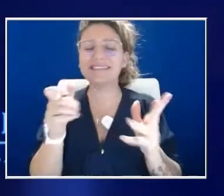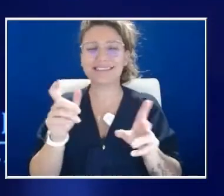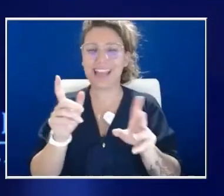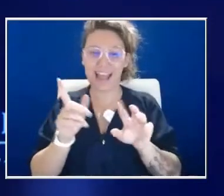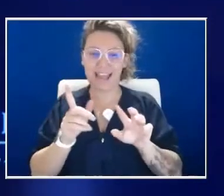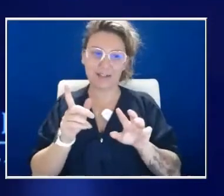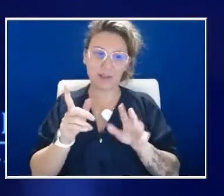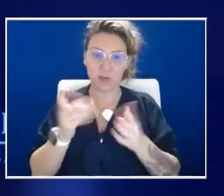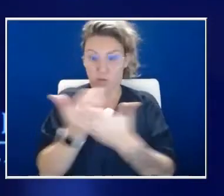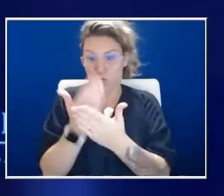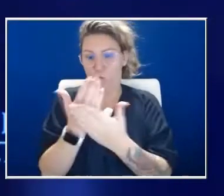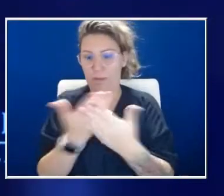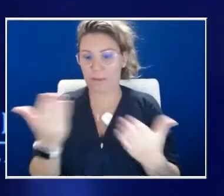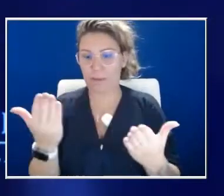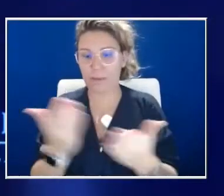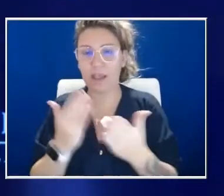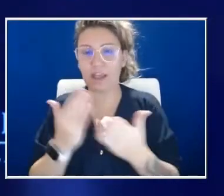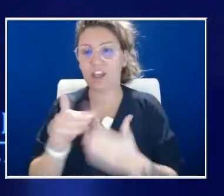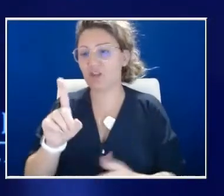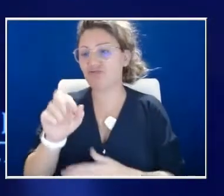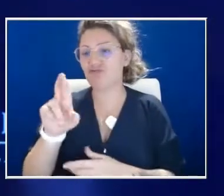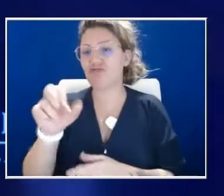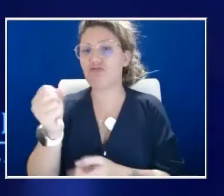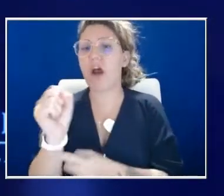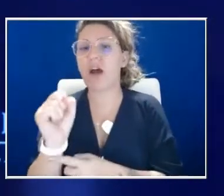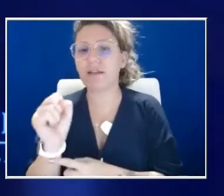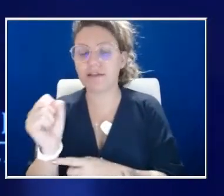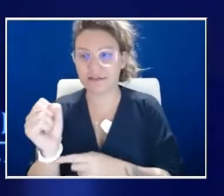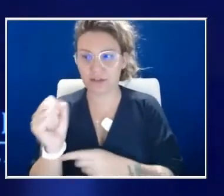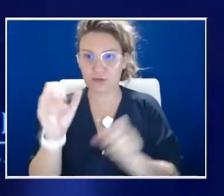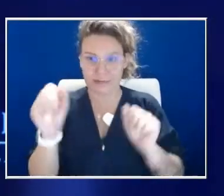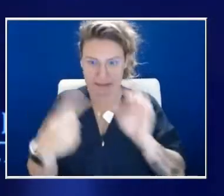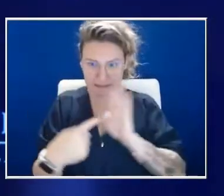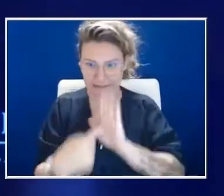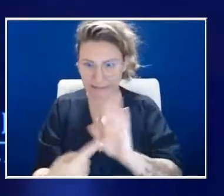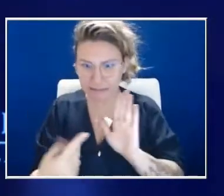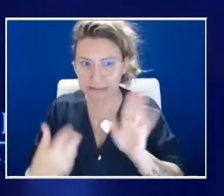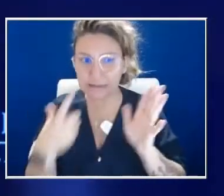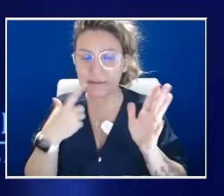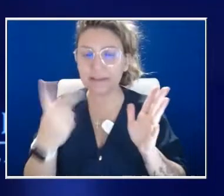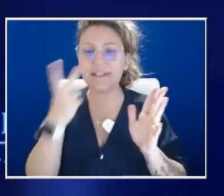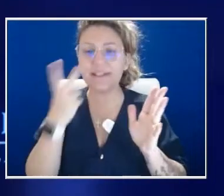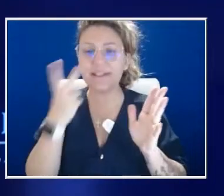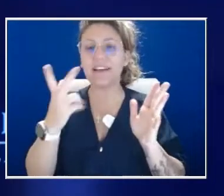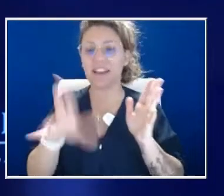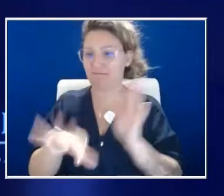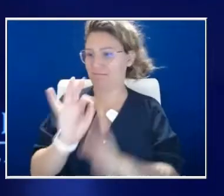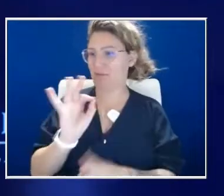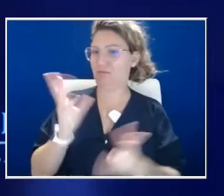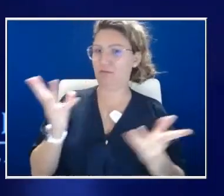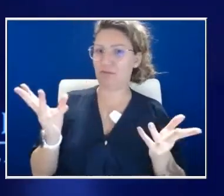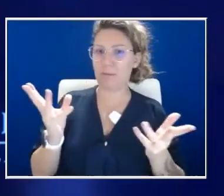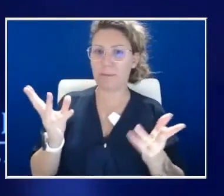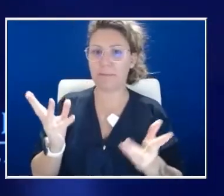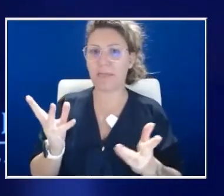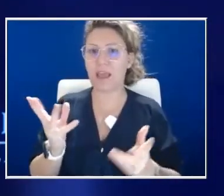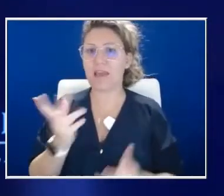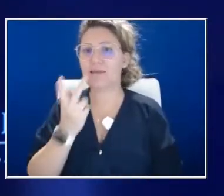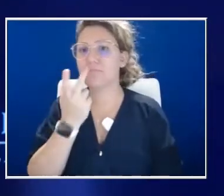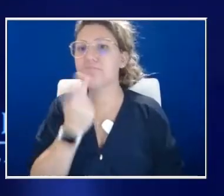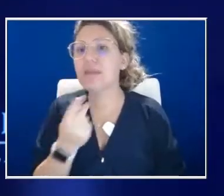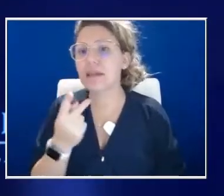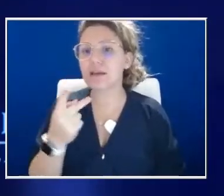meant to kind of stand out in a way. Like, you want to be known as having this thing that stands out, and you're going for like the pink fentanyl, you're going for the